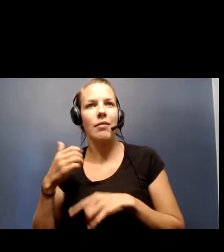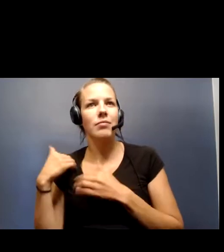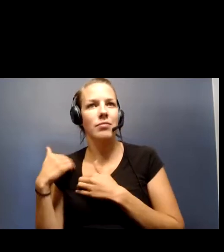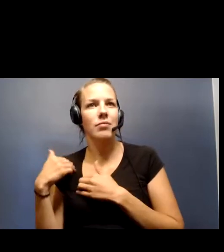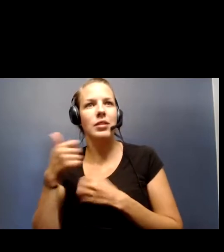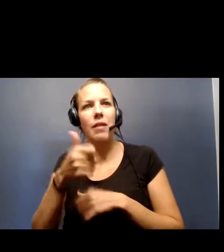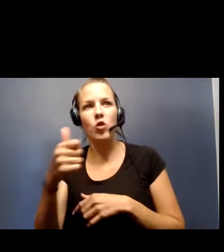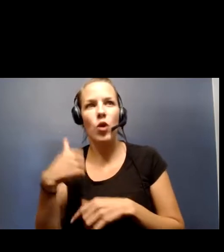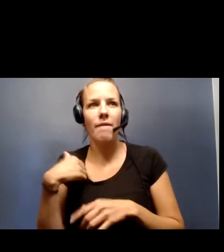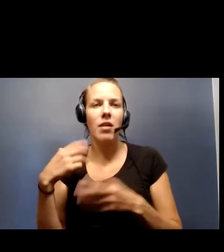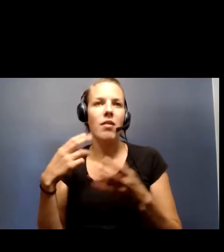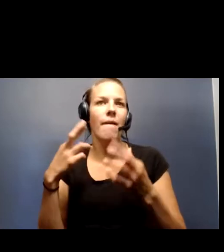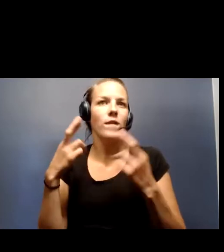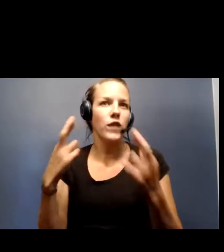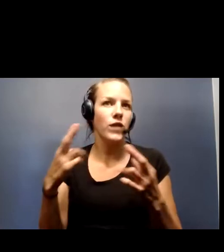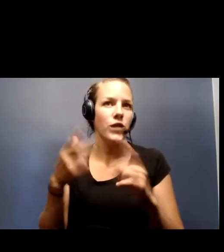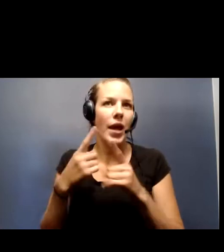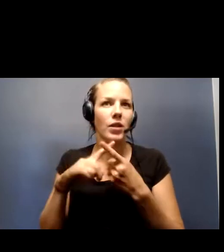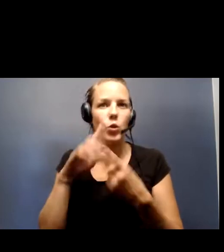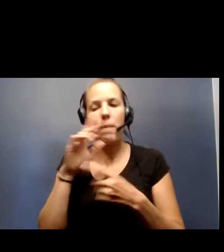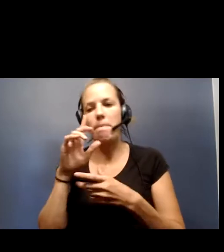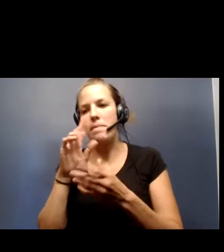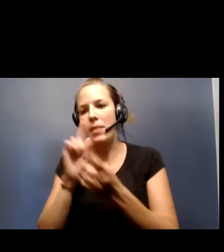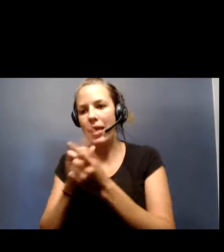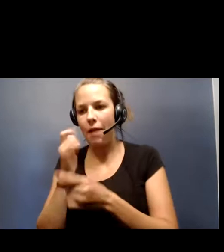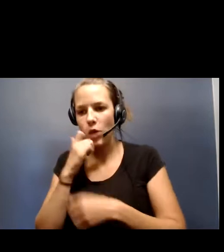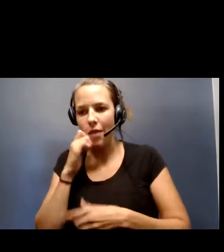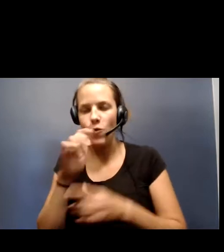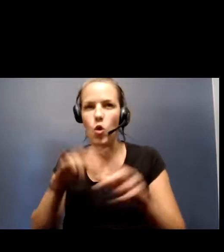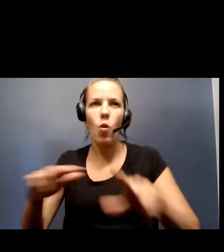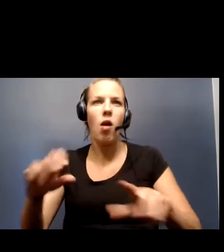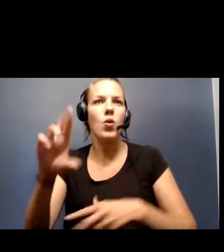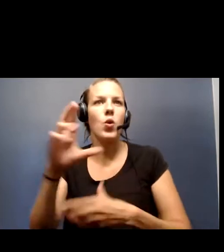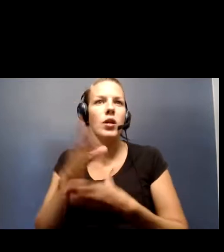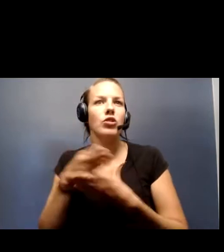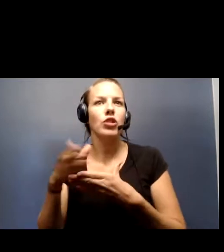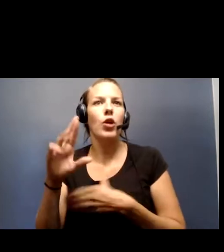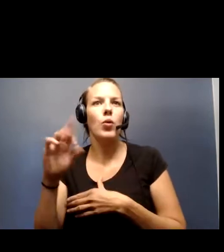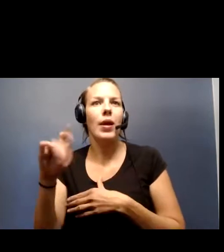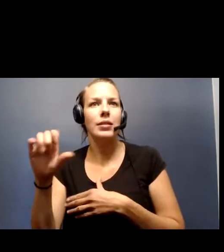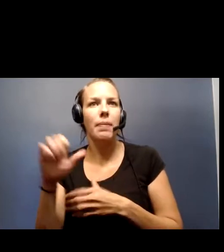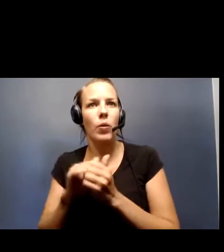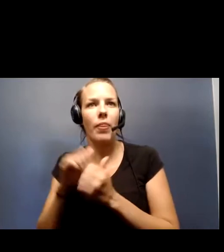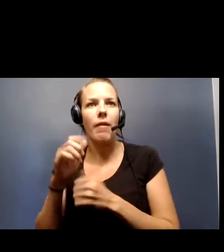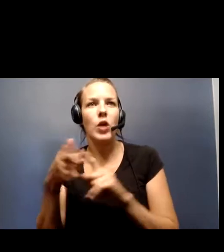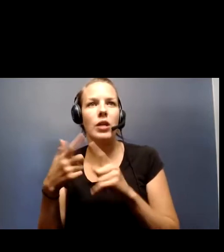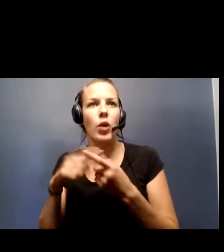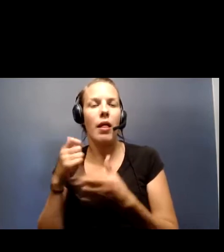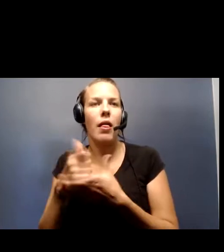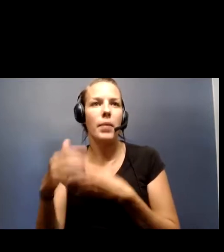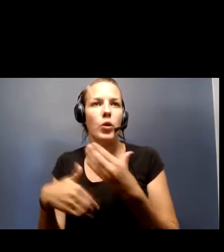buddy that you're going to meet every day for a walk, or you're sharing recipes with a friend to really help you get